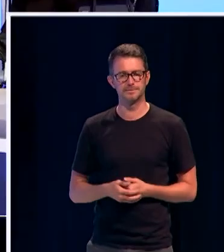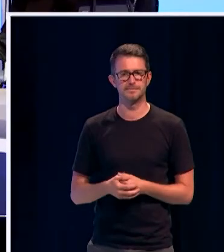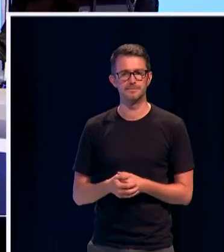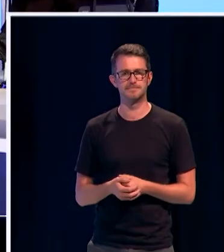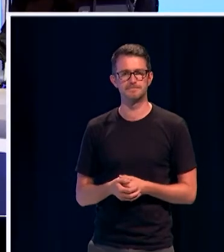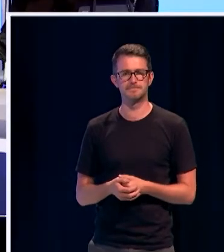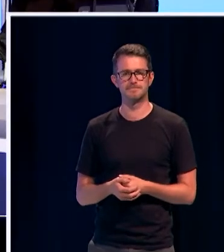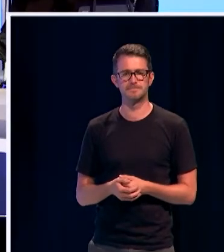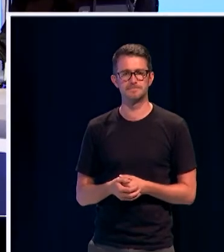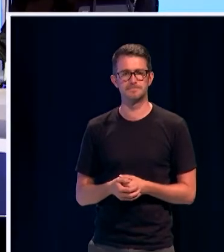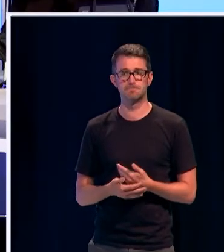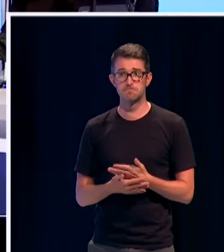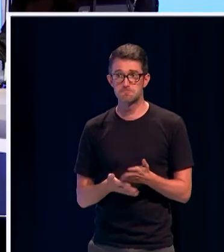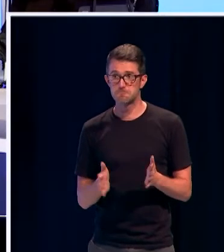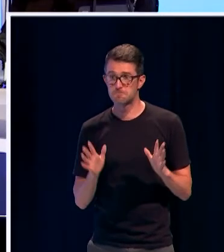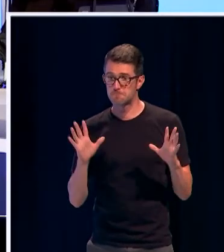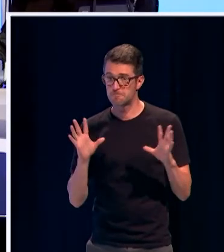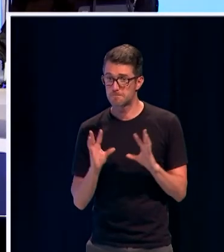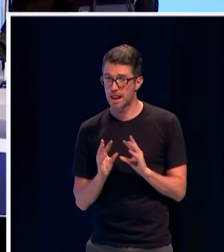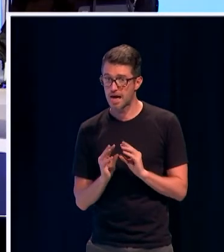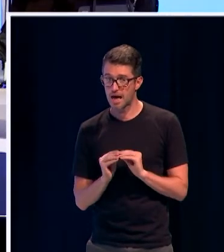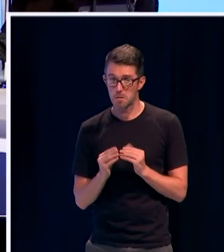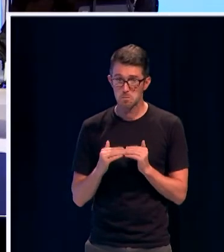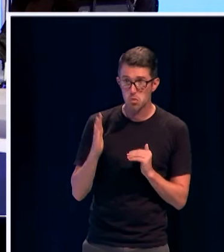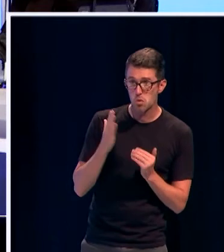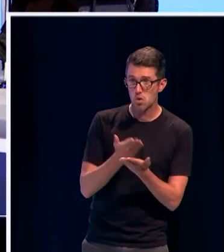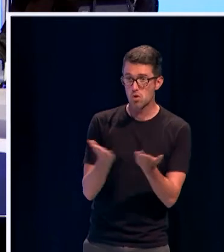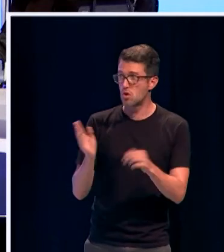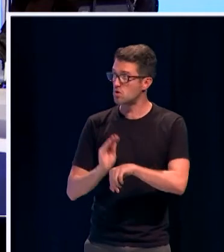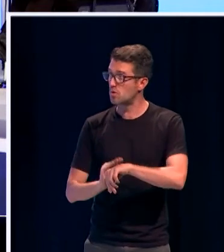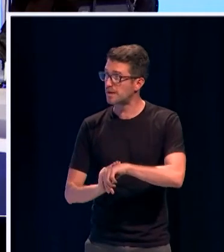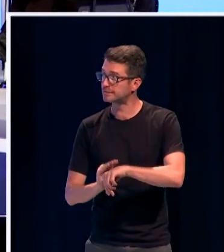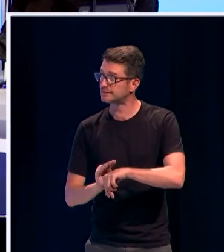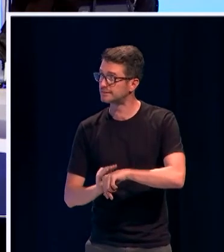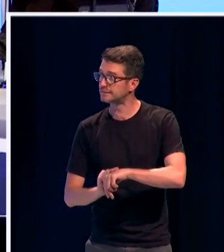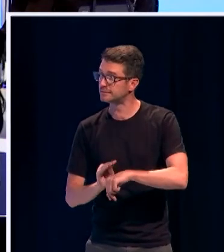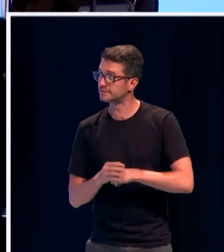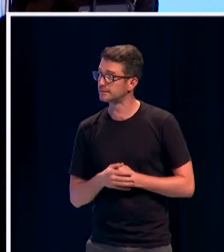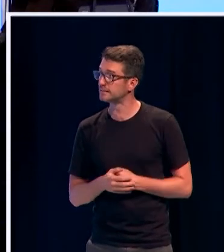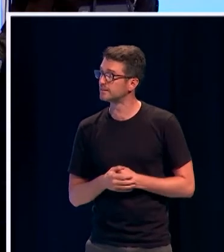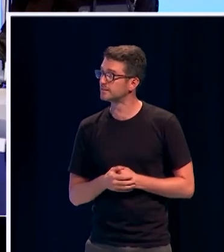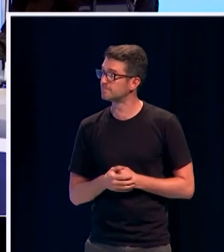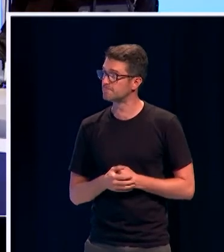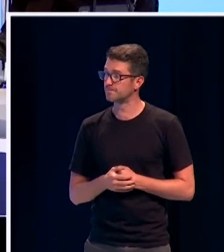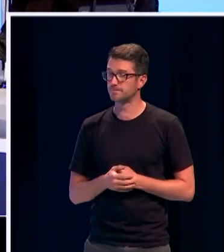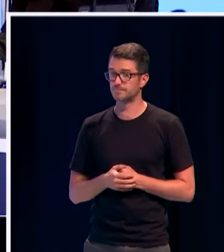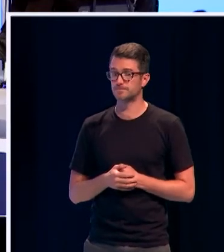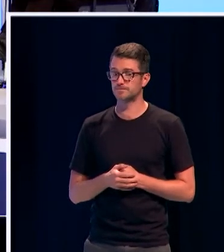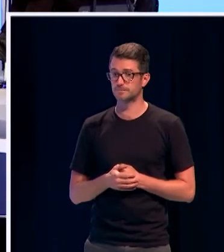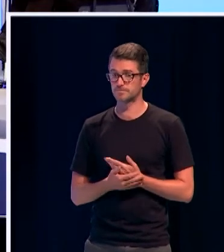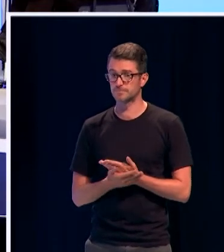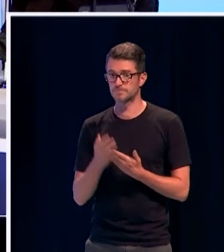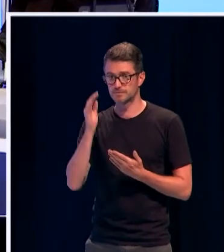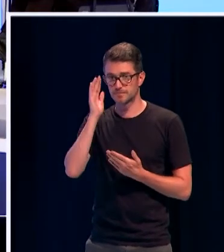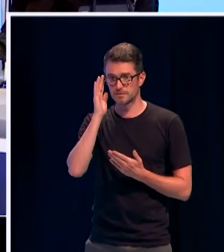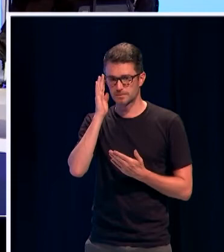Yeah. You want to add something, Hector? You want to add something? I didn't get the question. I didn't understand the question,